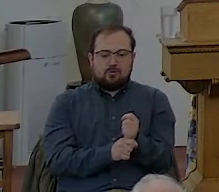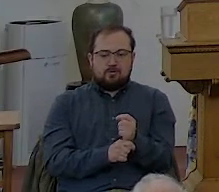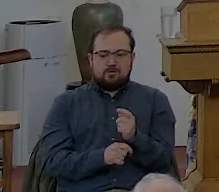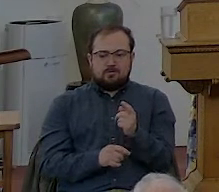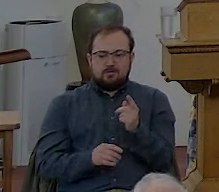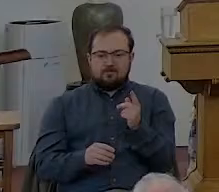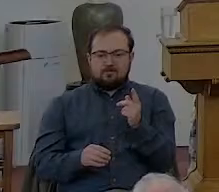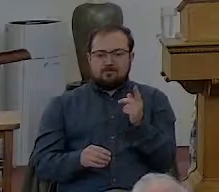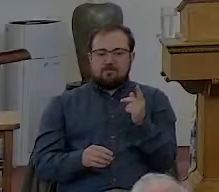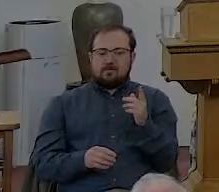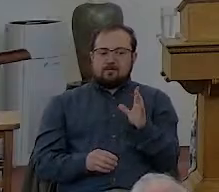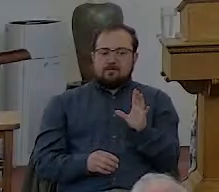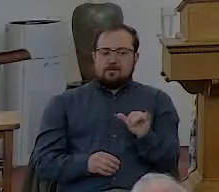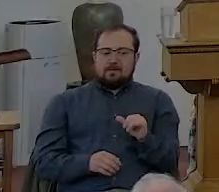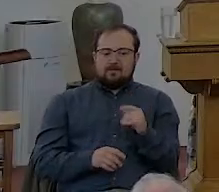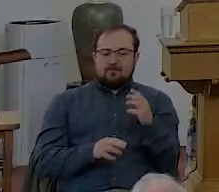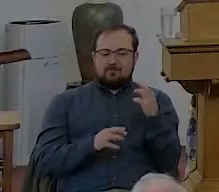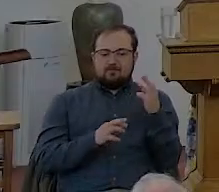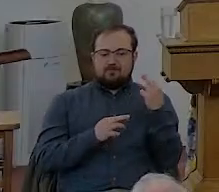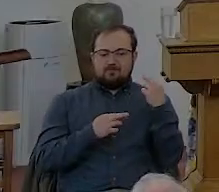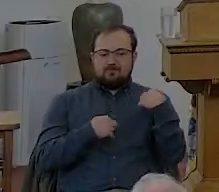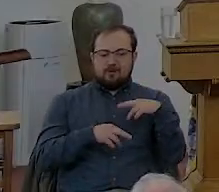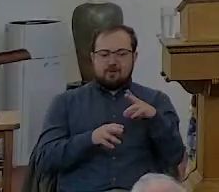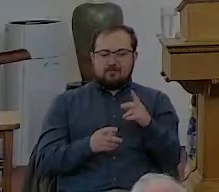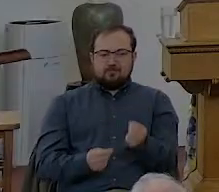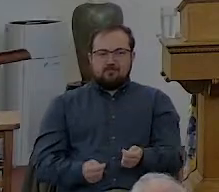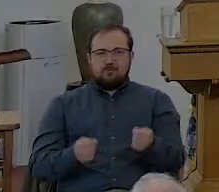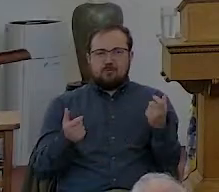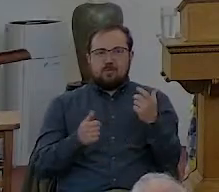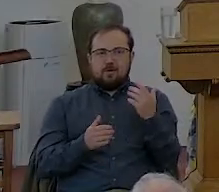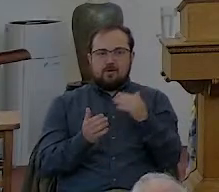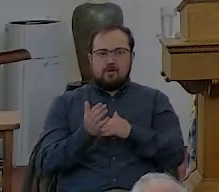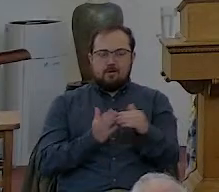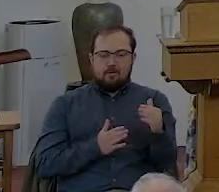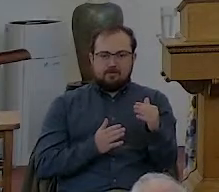away conventional traditions of prominent Christian denominations.